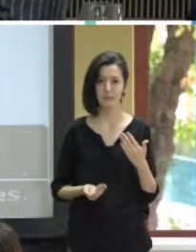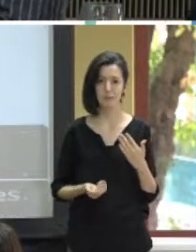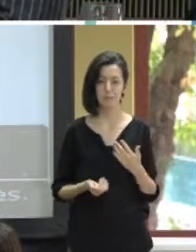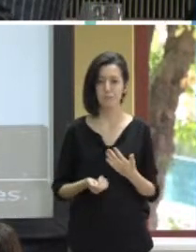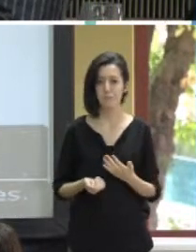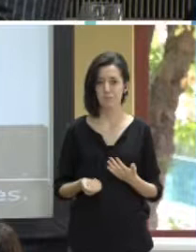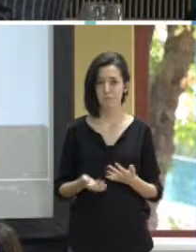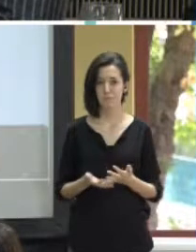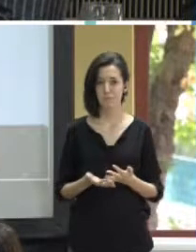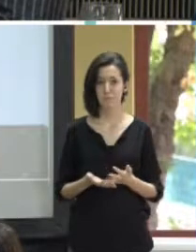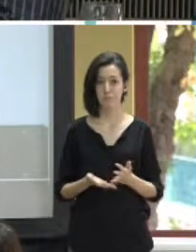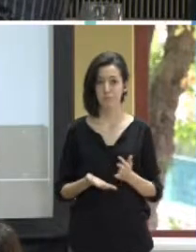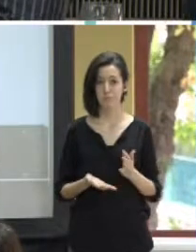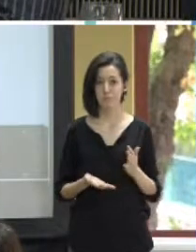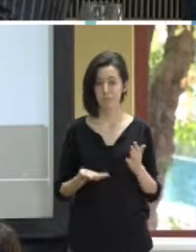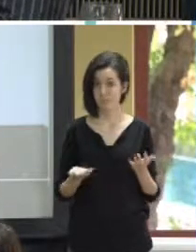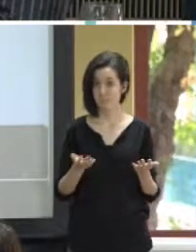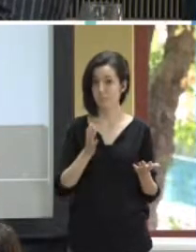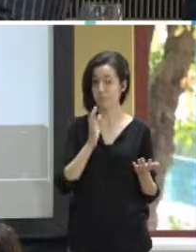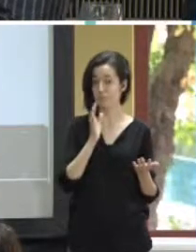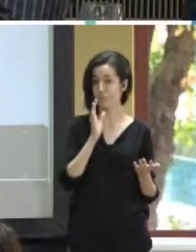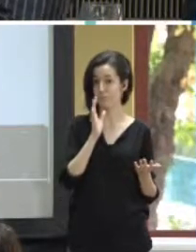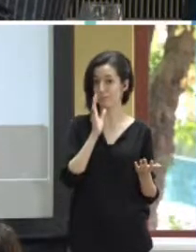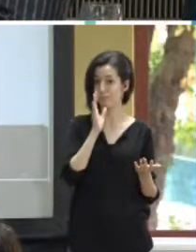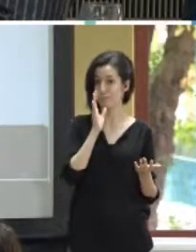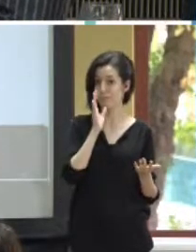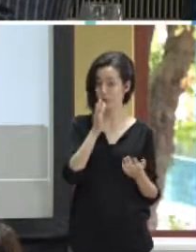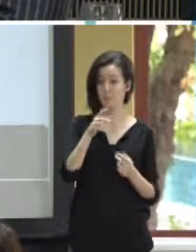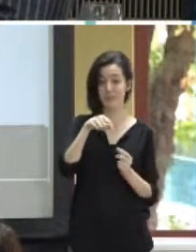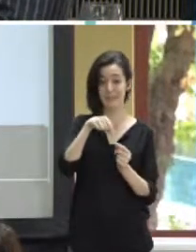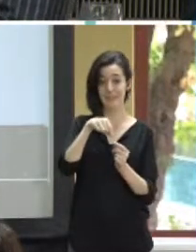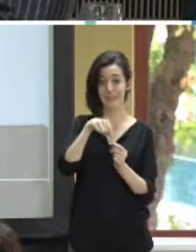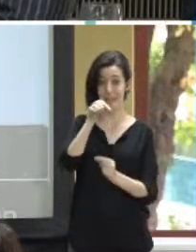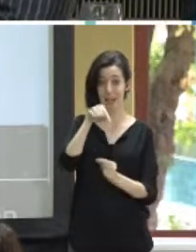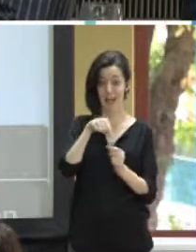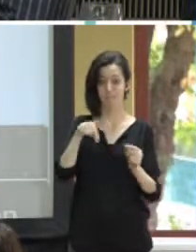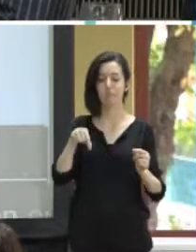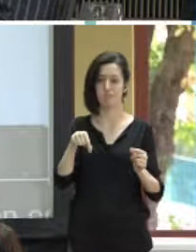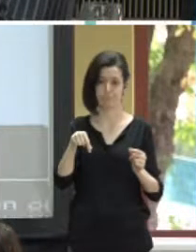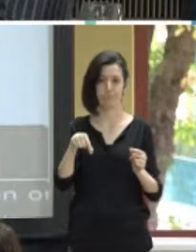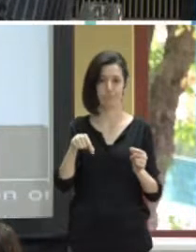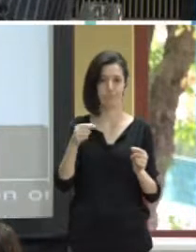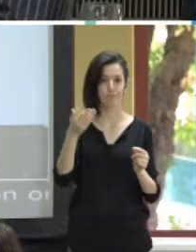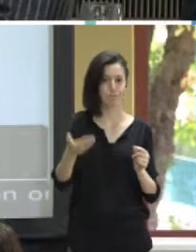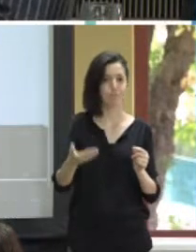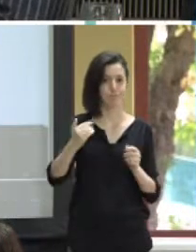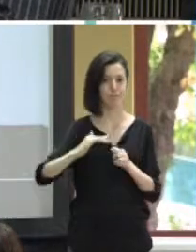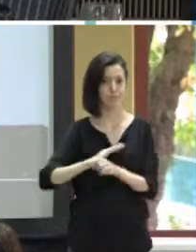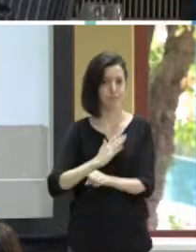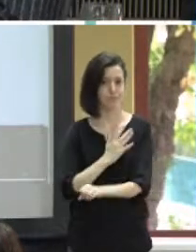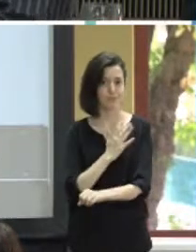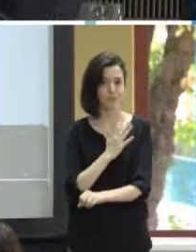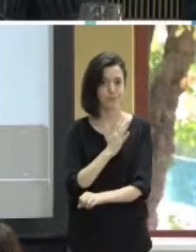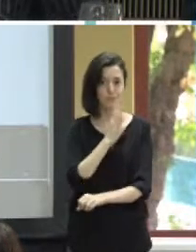the reason why this beacon only lasts for around 2 to 3 months. But it lasts for my journey.